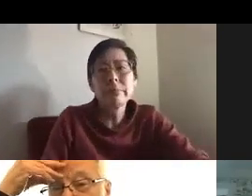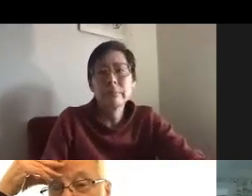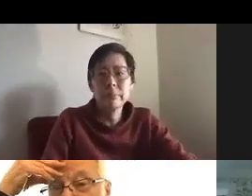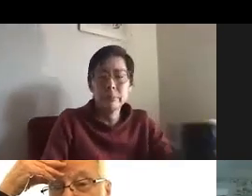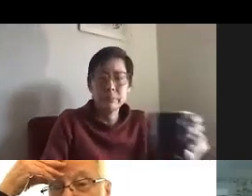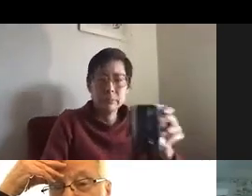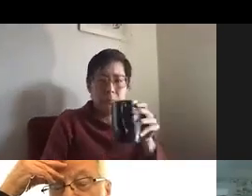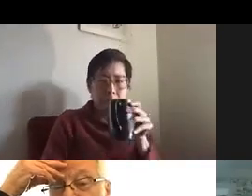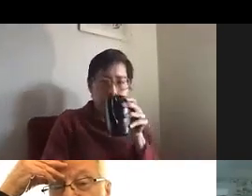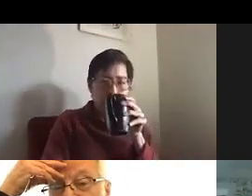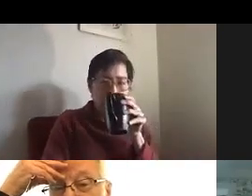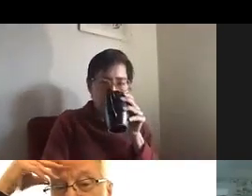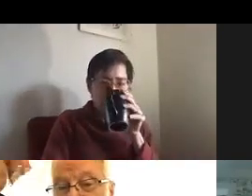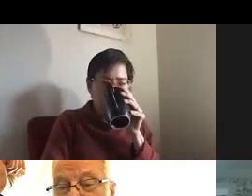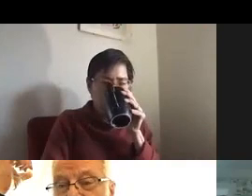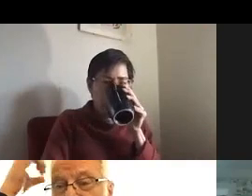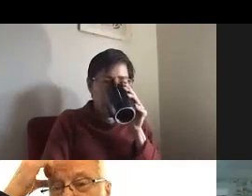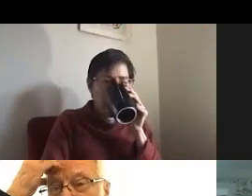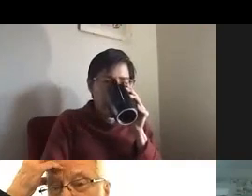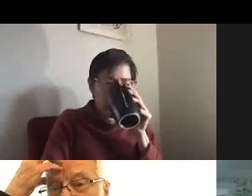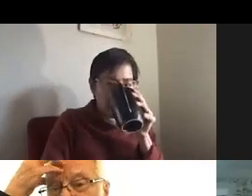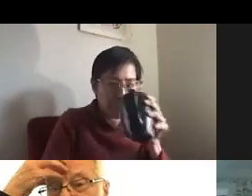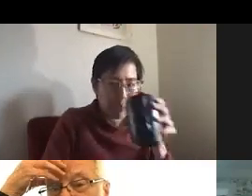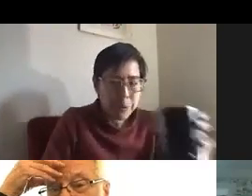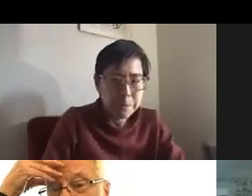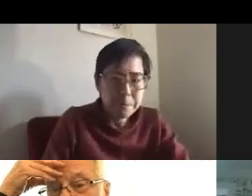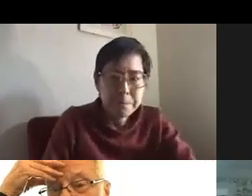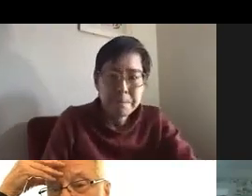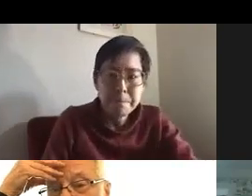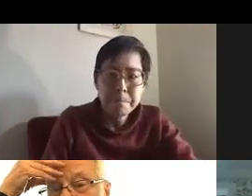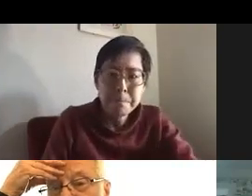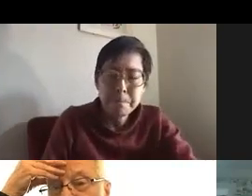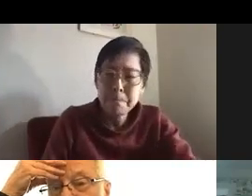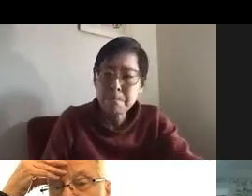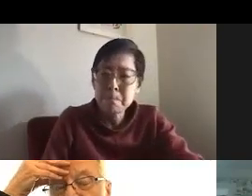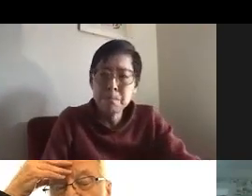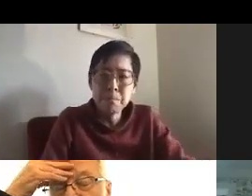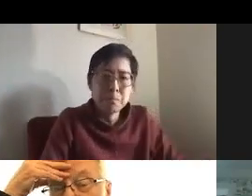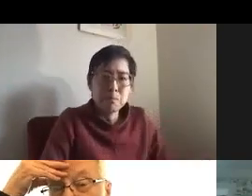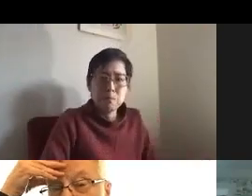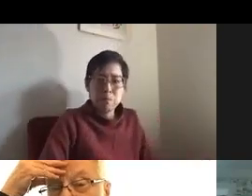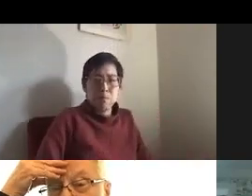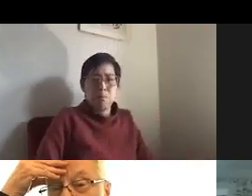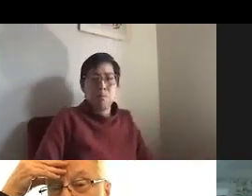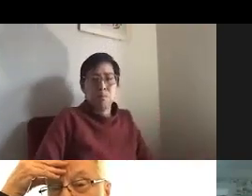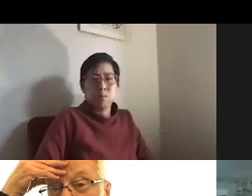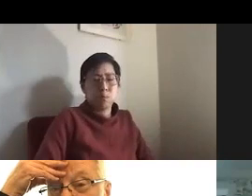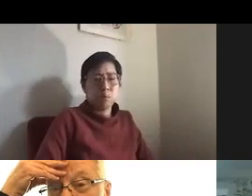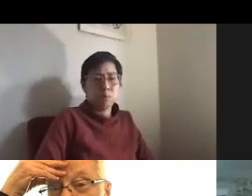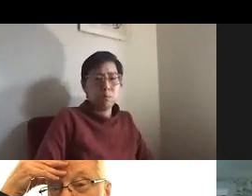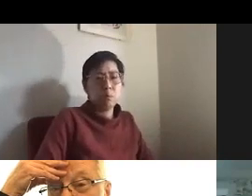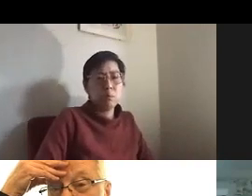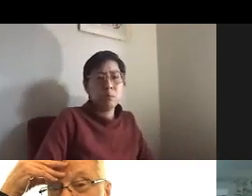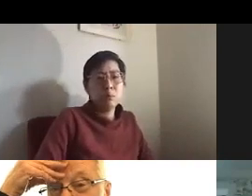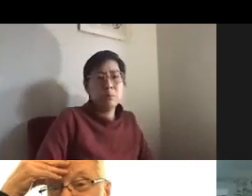represent, and we'll go from there. Let's begin with Tanya Freeman Wisdom. I knew